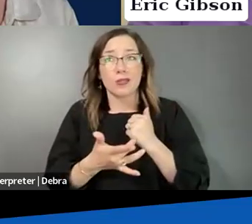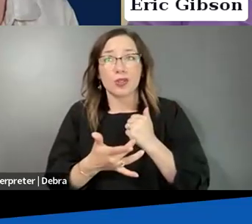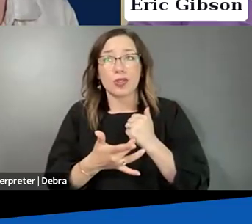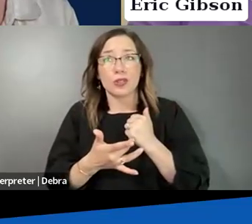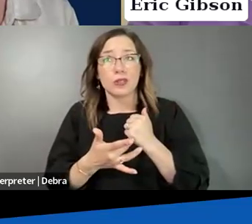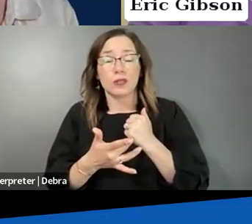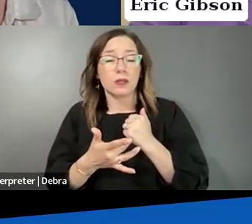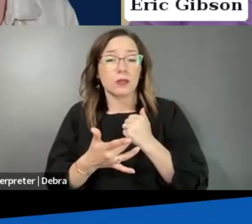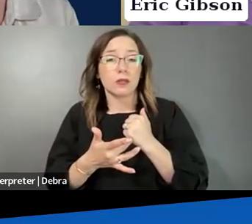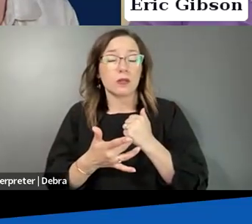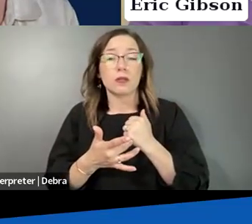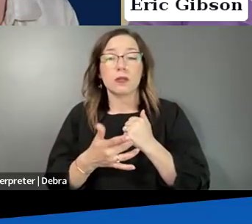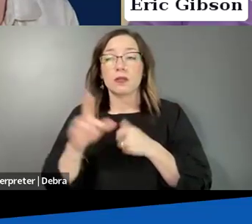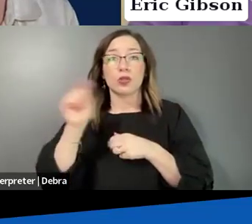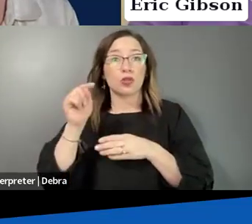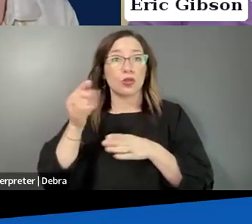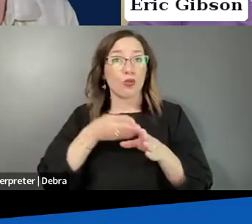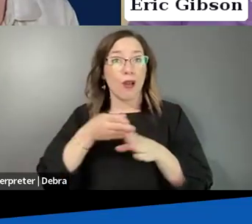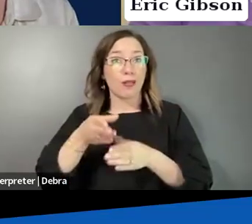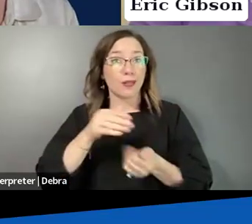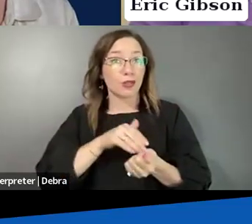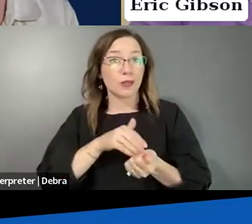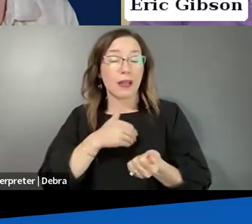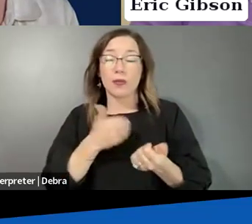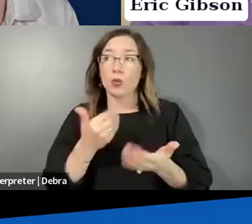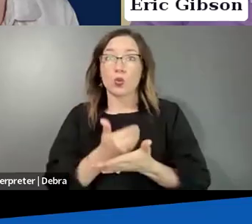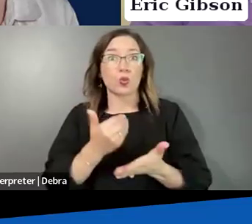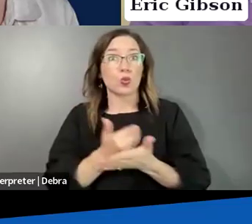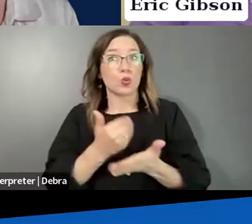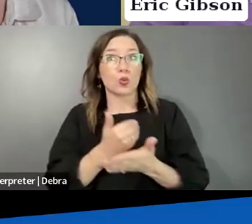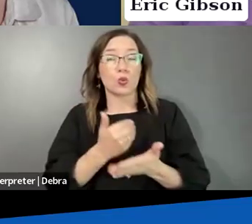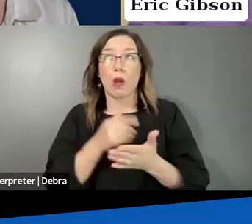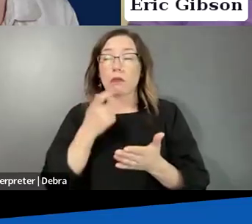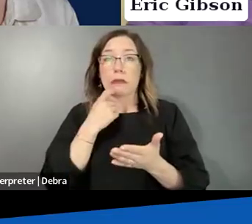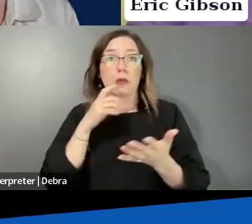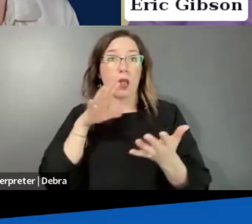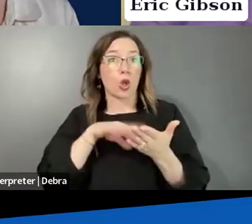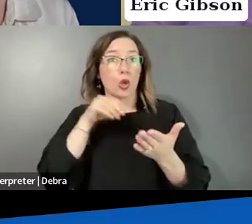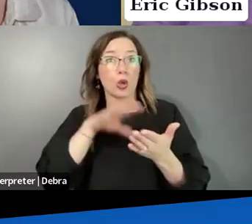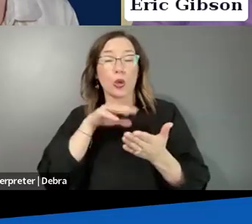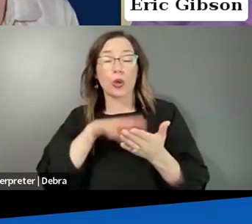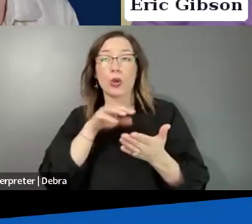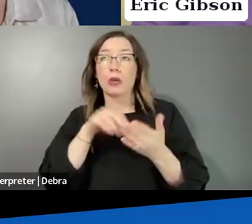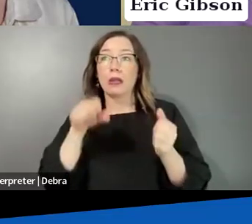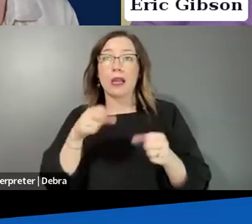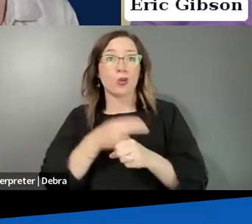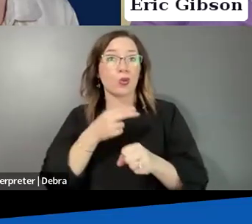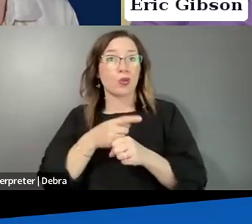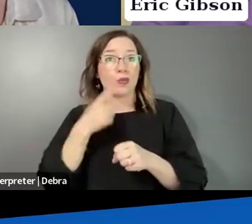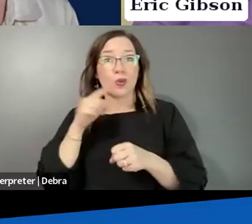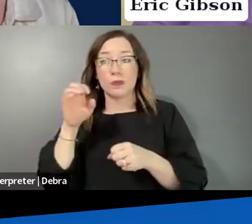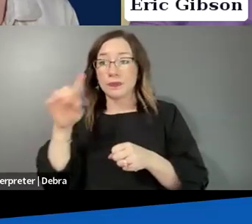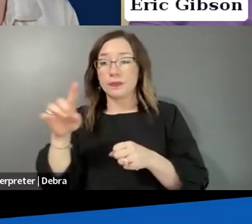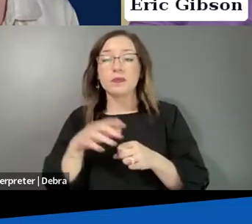and the urologists have all type of new stuff that I done learned about that you can use for ED